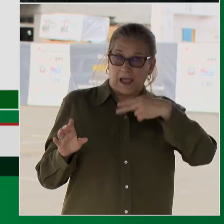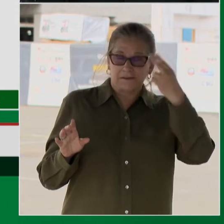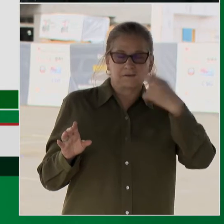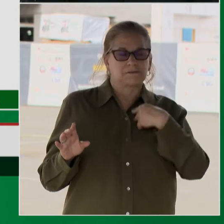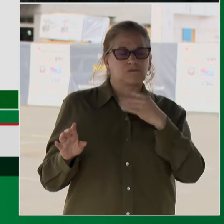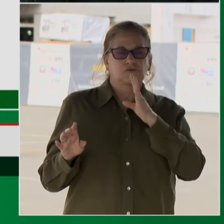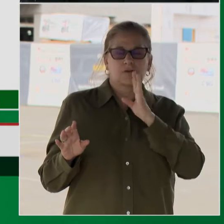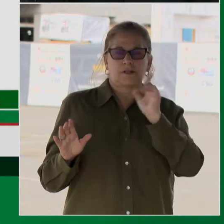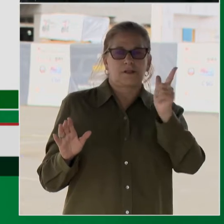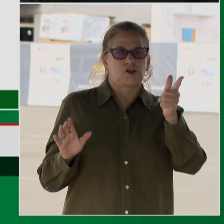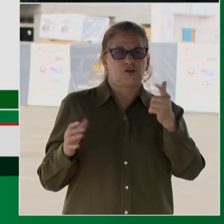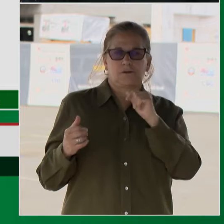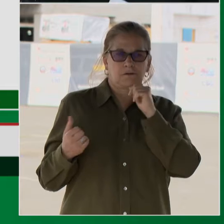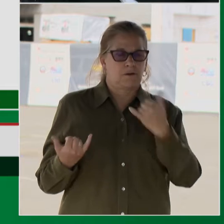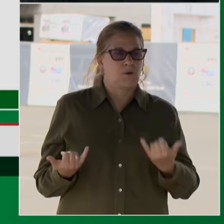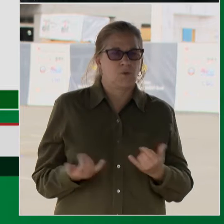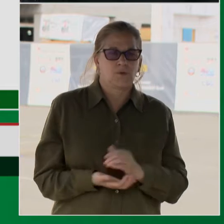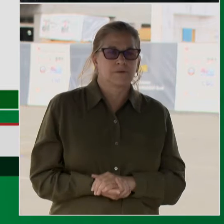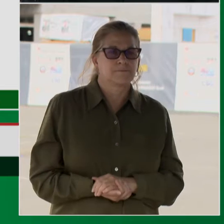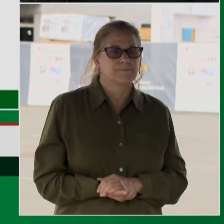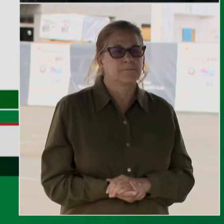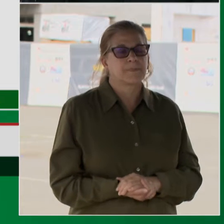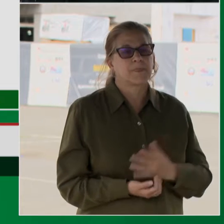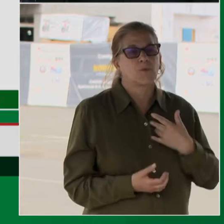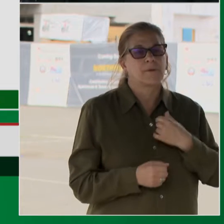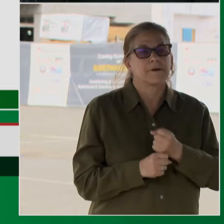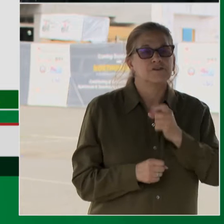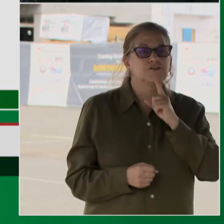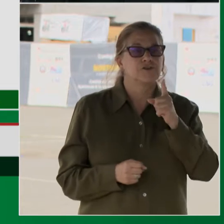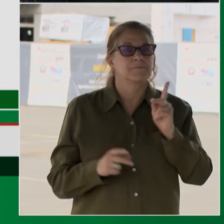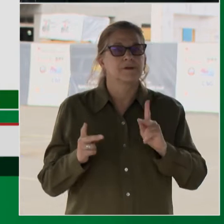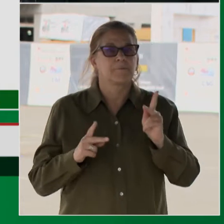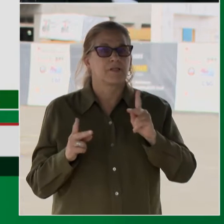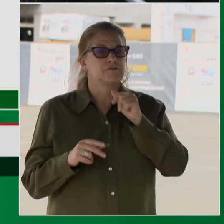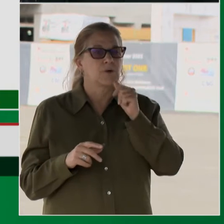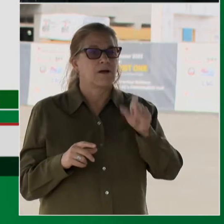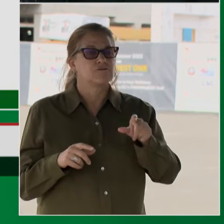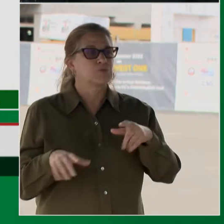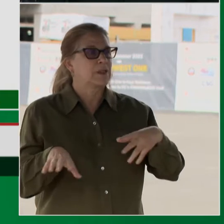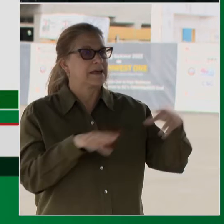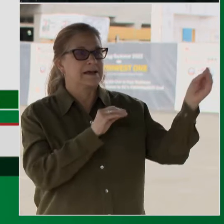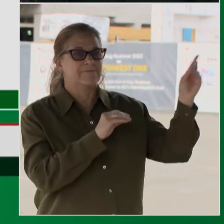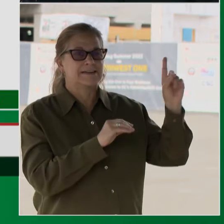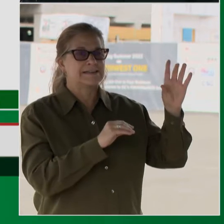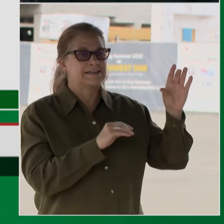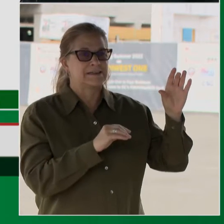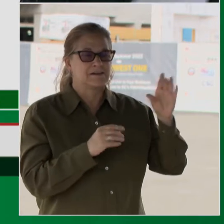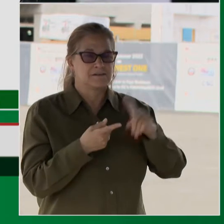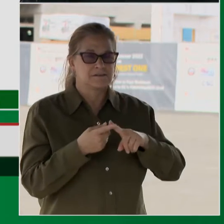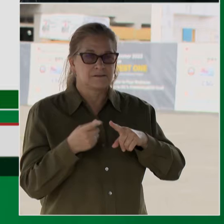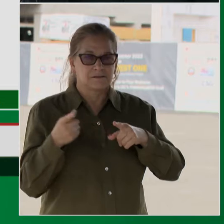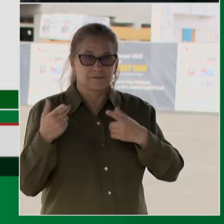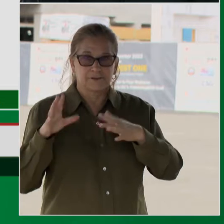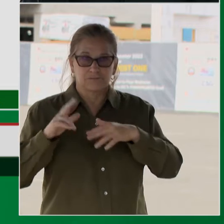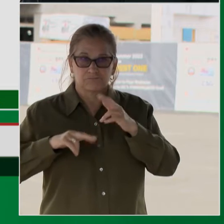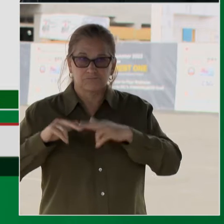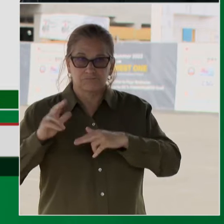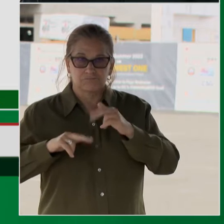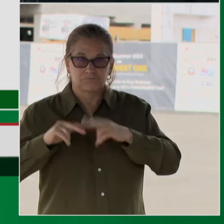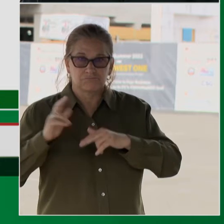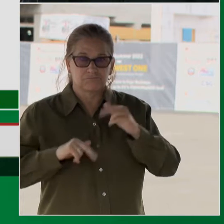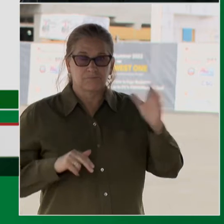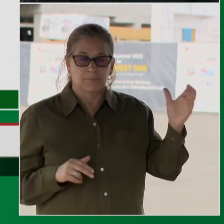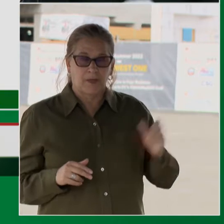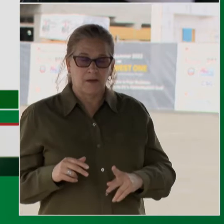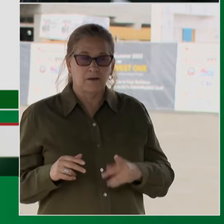offsite in order to ensure that people don't have to leave the neighborhoods in which they lived. And at the same time, we can then work